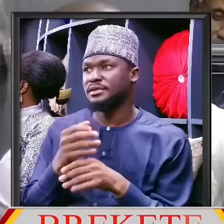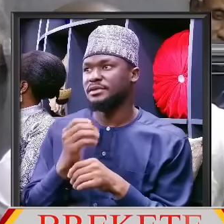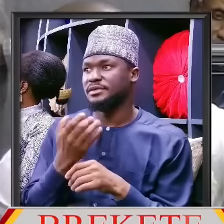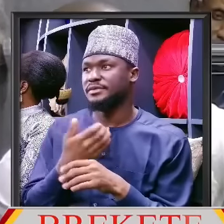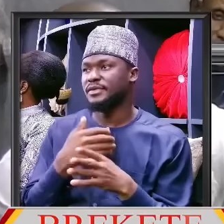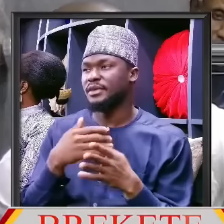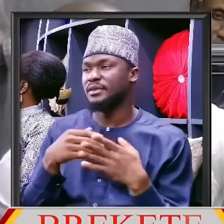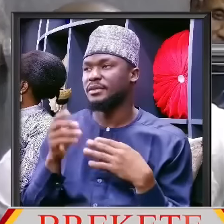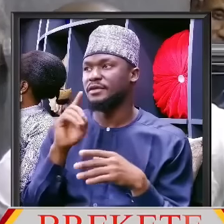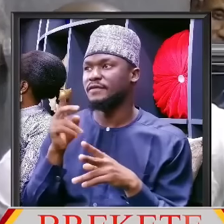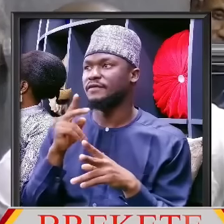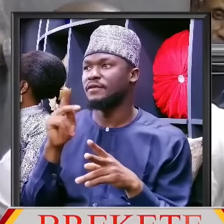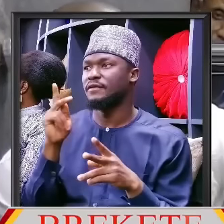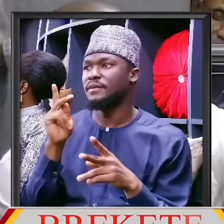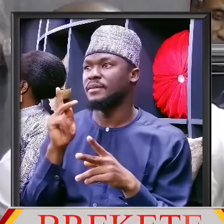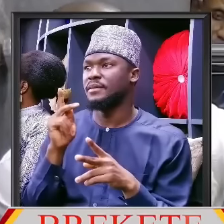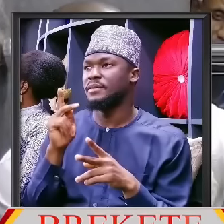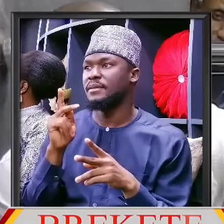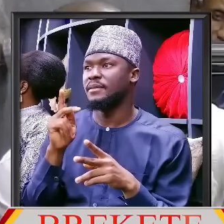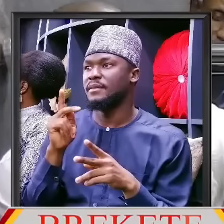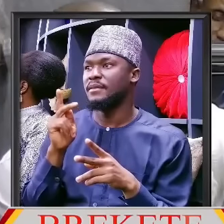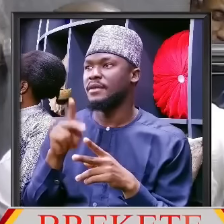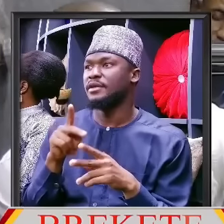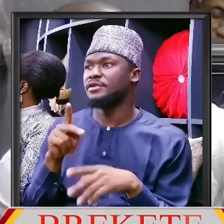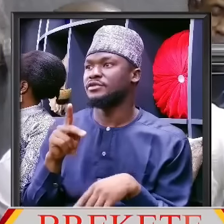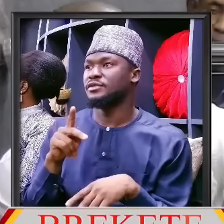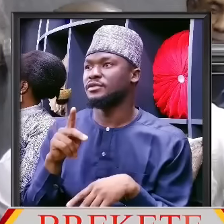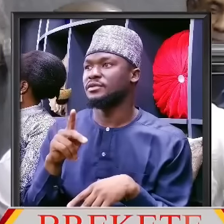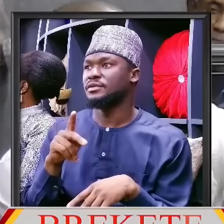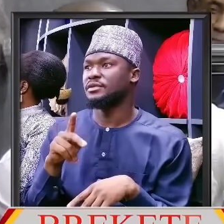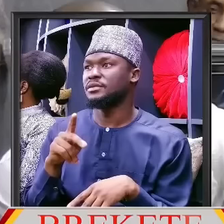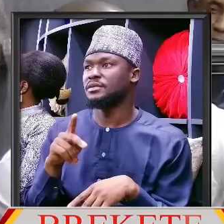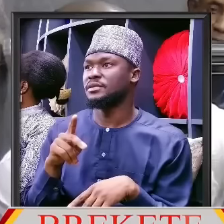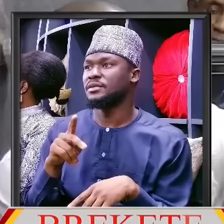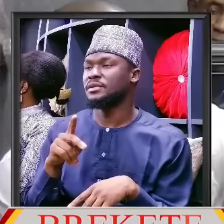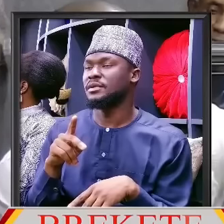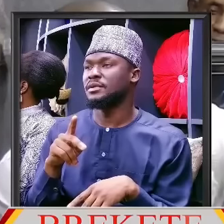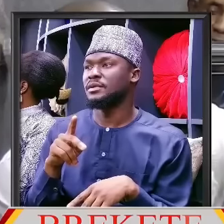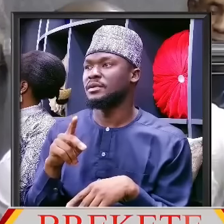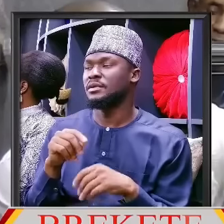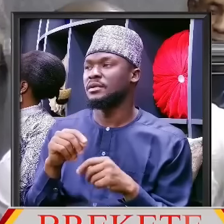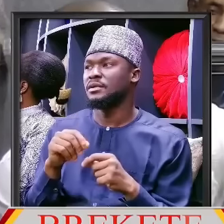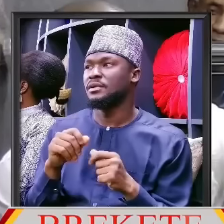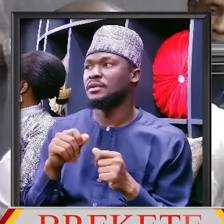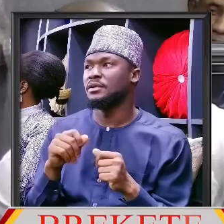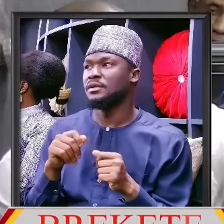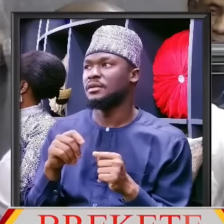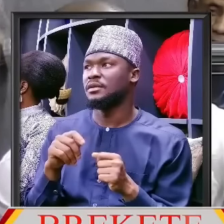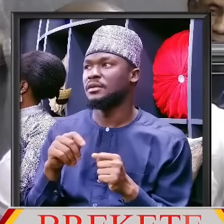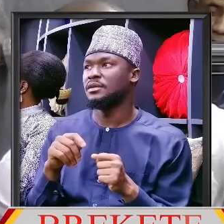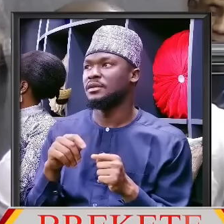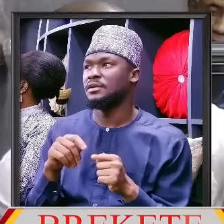our attention. Now we take follow up. Okay. All these letters now, we do them at their instant. Okay. So, not be yes.